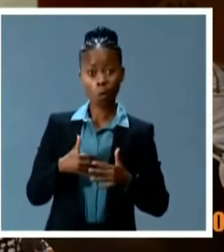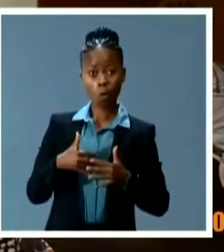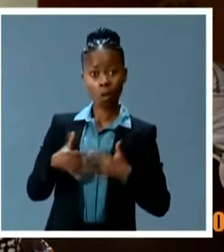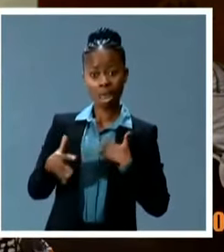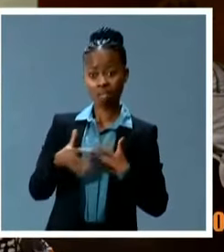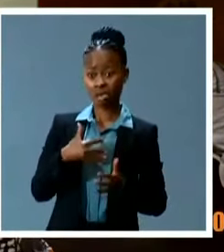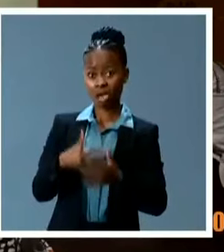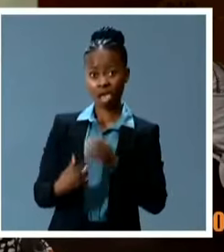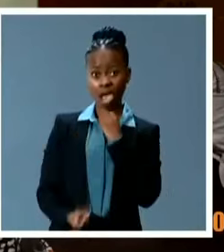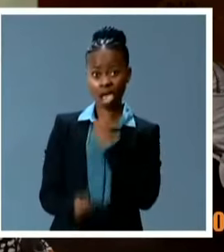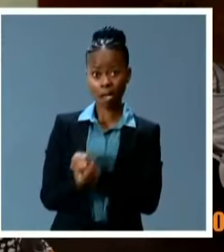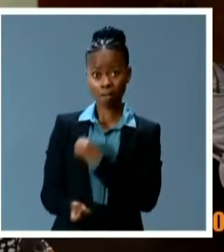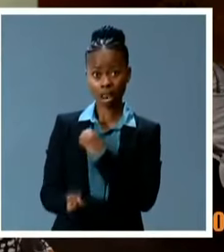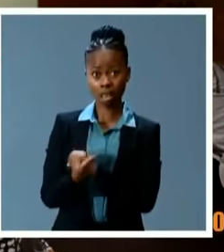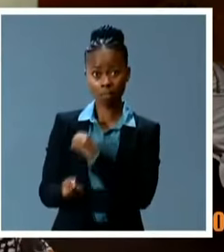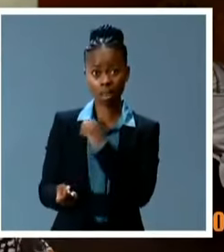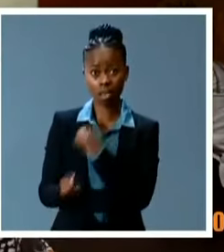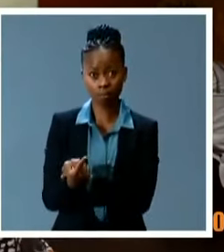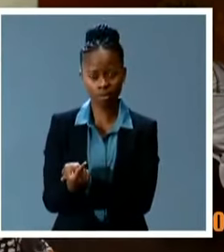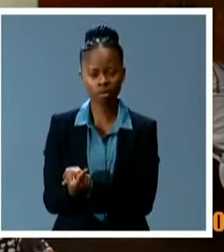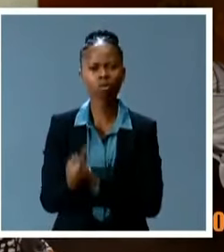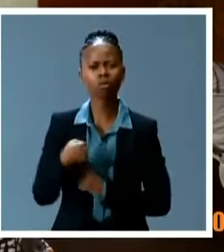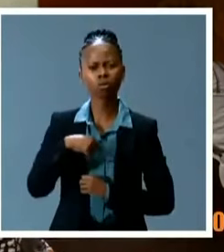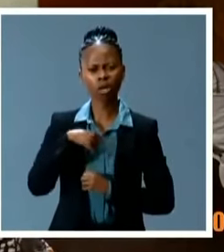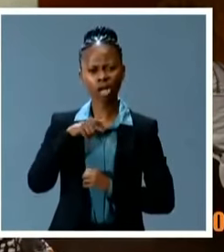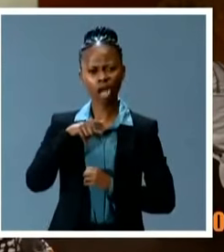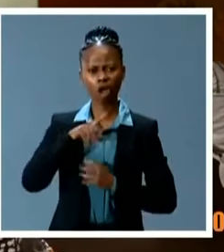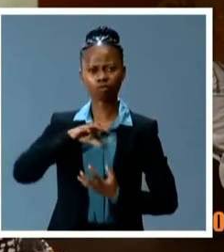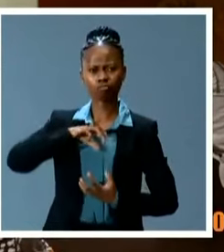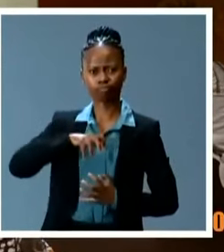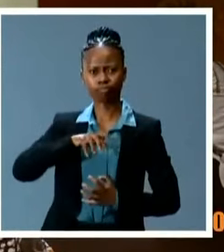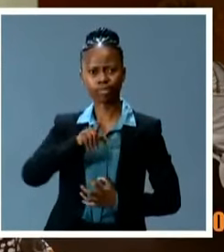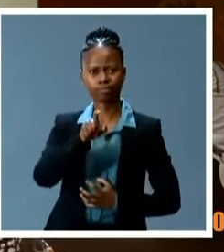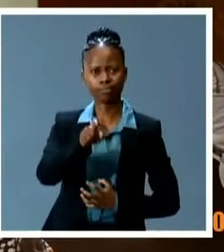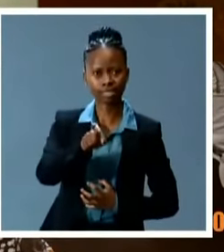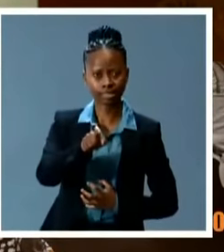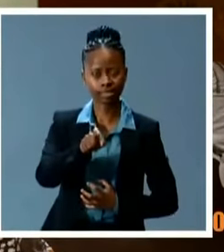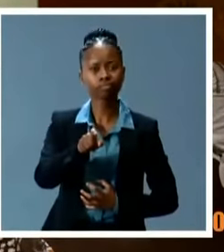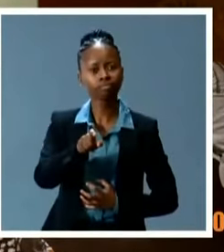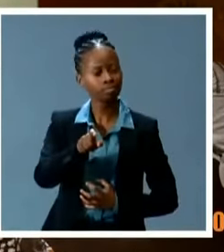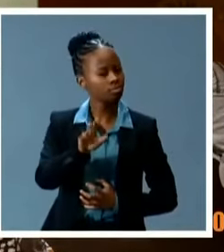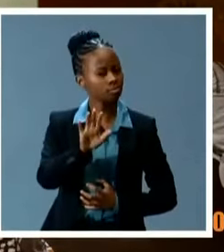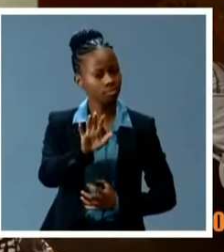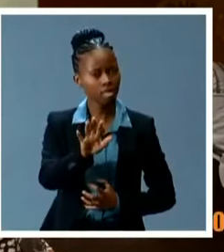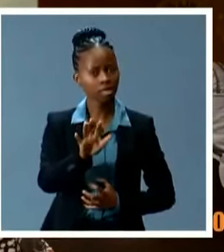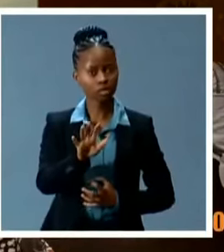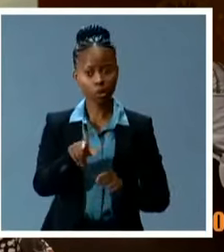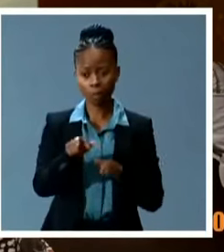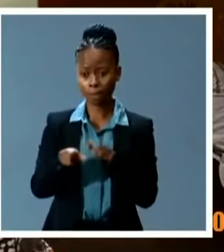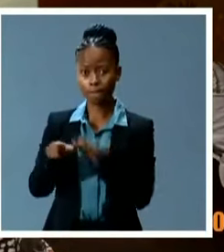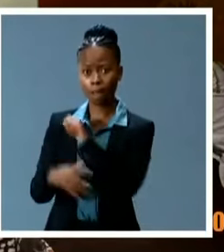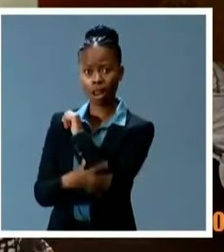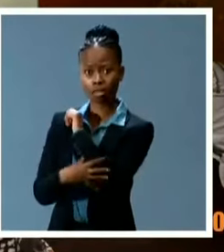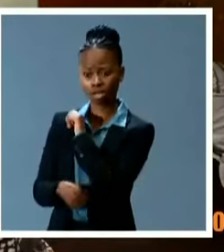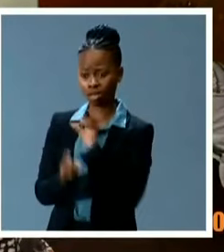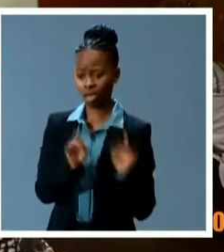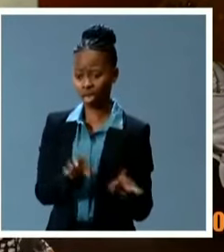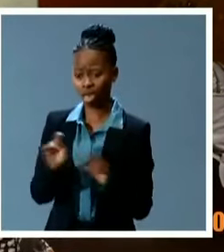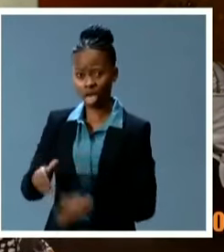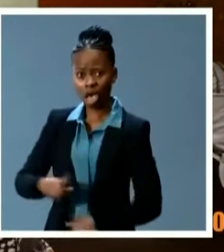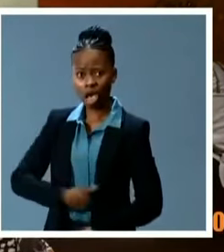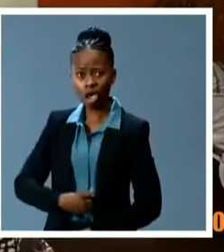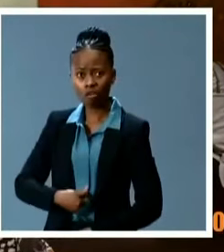refugees as we were, that any should be condemned to go hungry as we were,